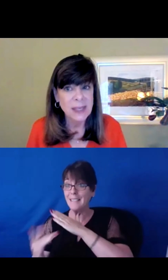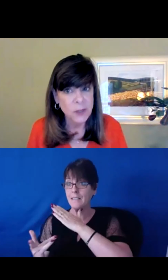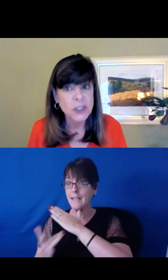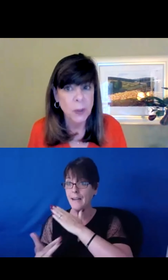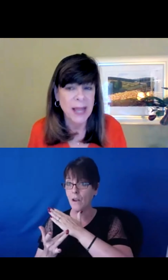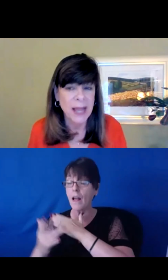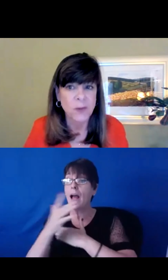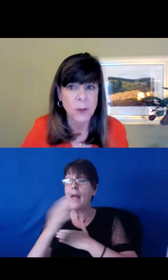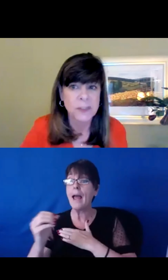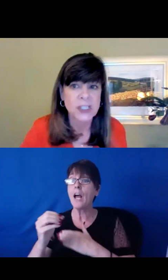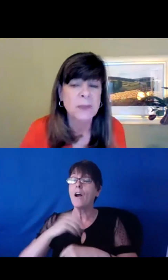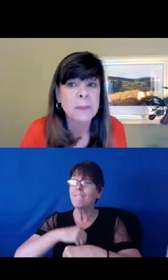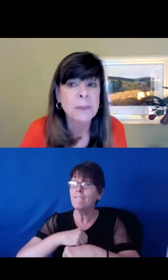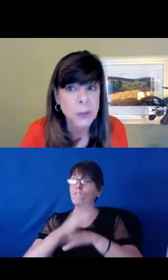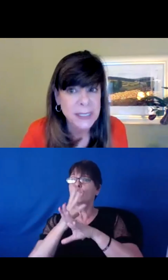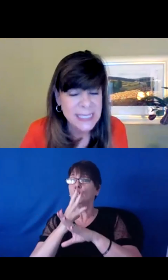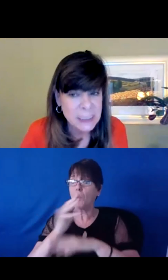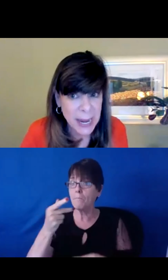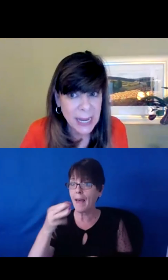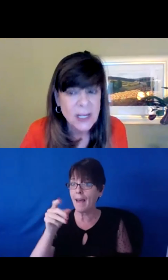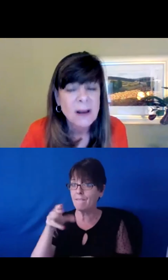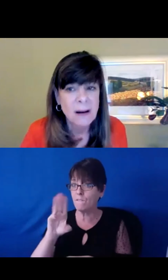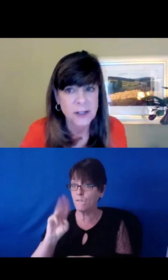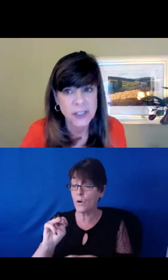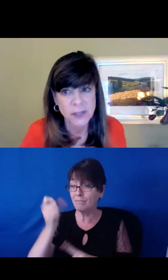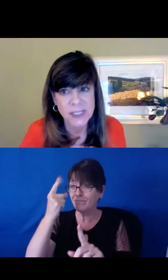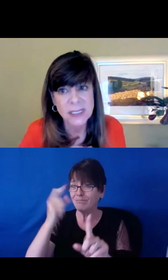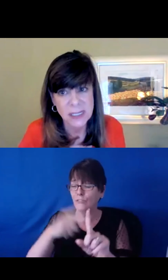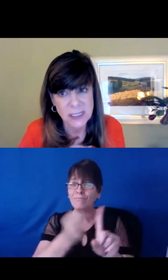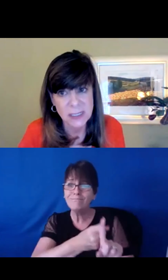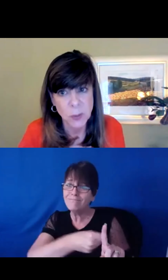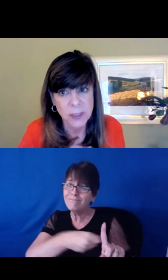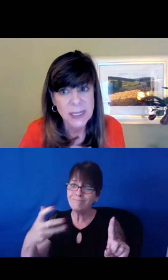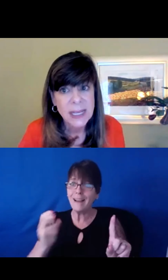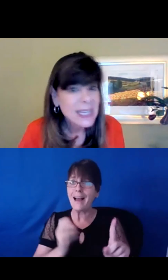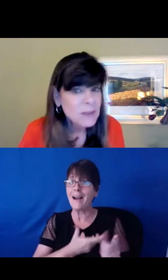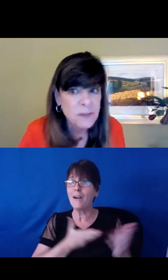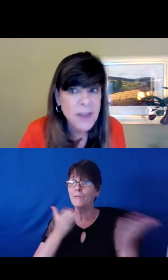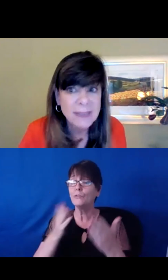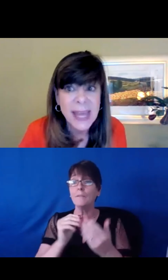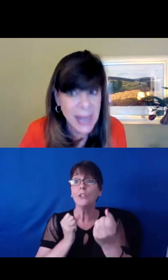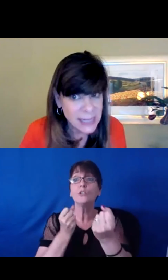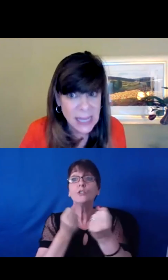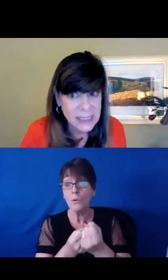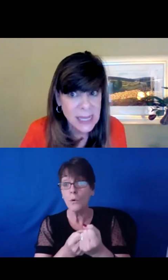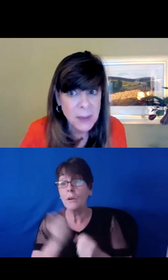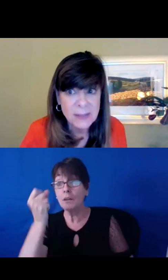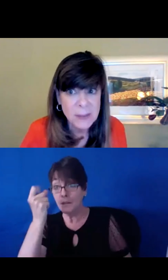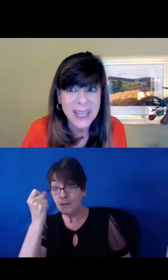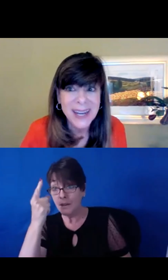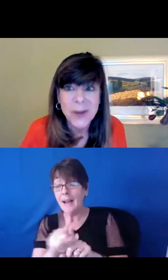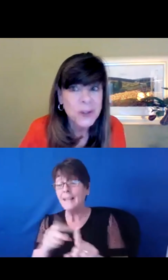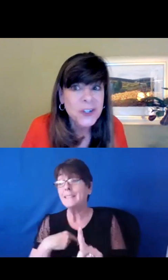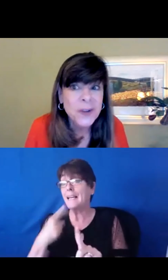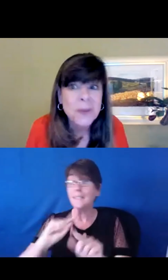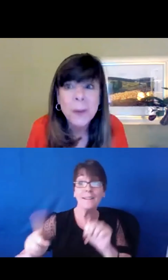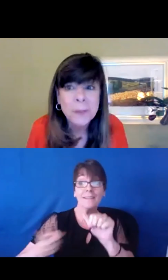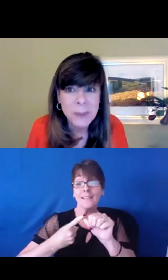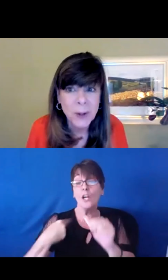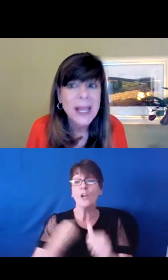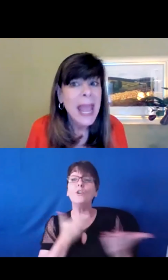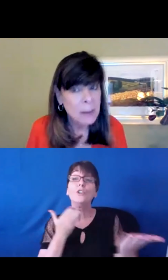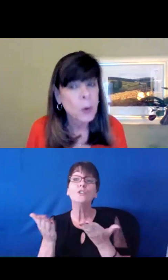and the virtual platforms to be able to expand our services and supports, given the fact that, as I said at the beginning, we're